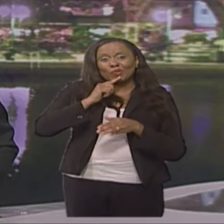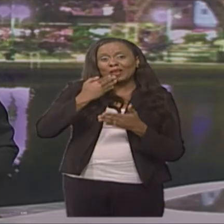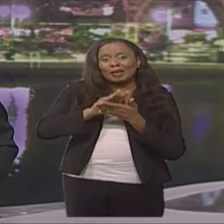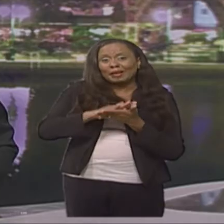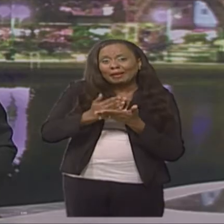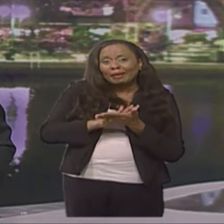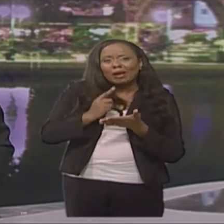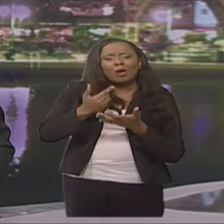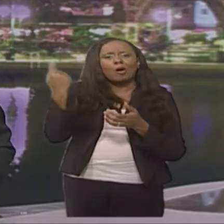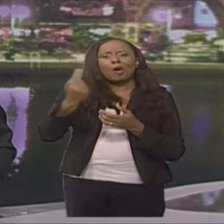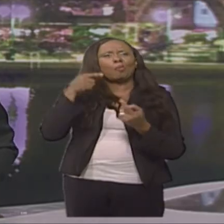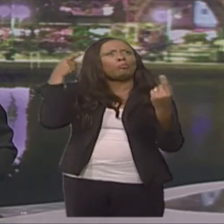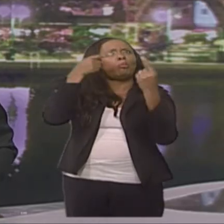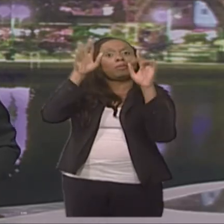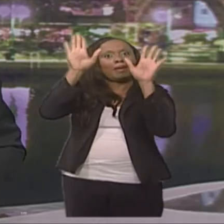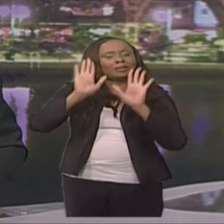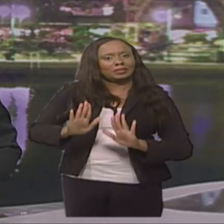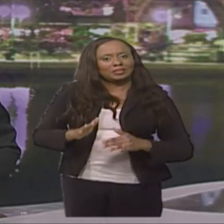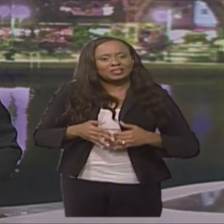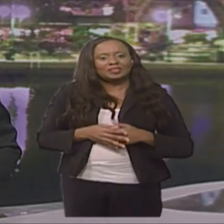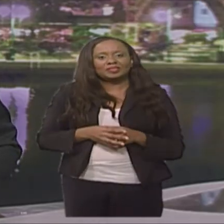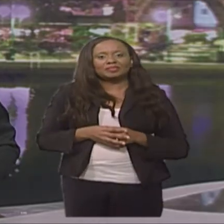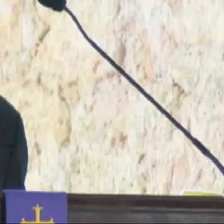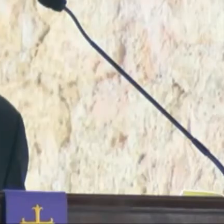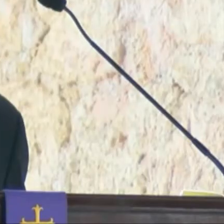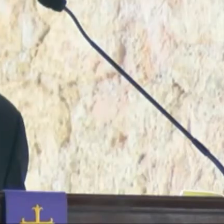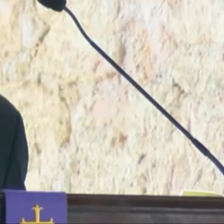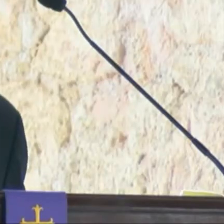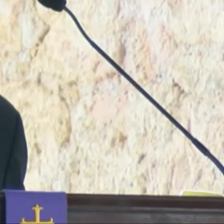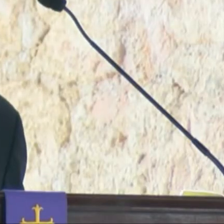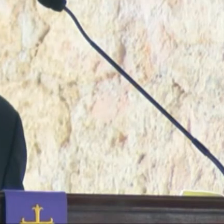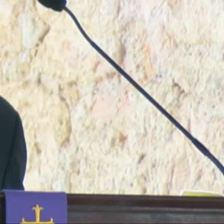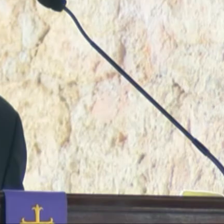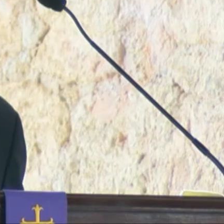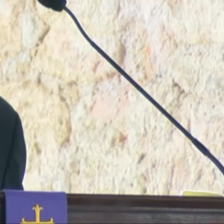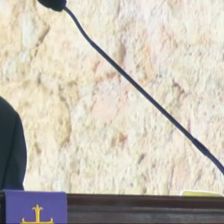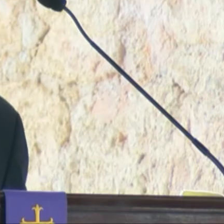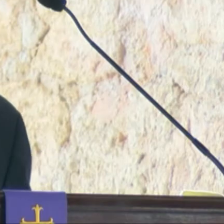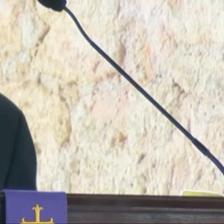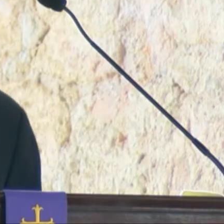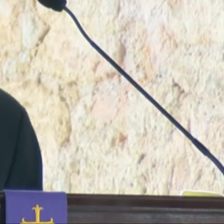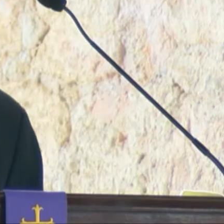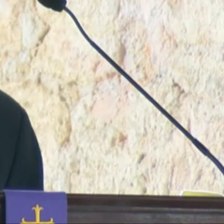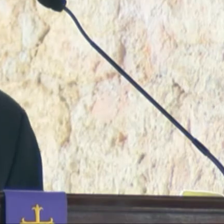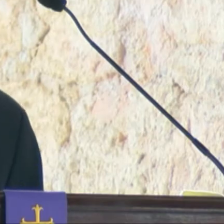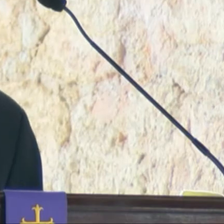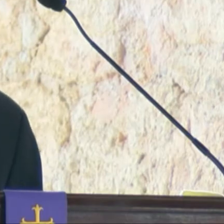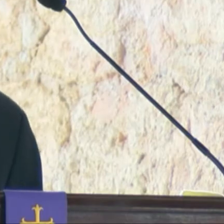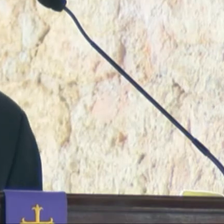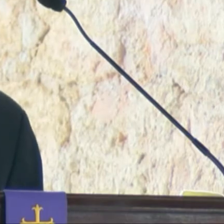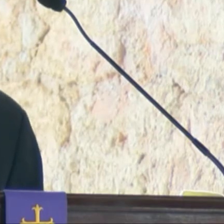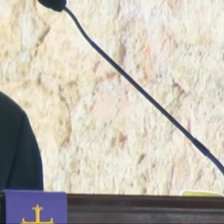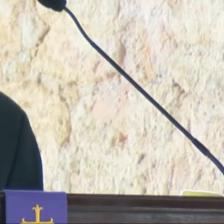always aimed for excellence. Holly was unyielding when it came to having things done professionally. The job had to be